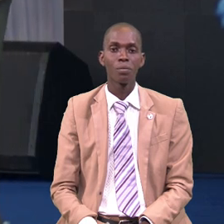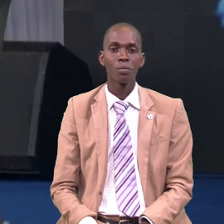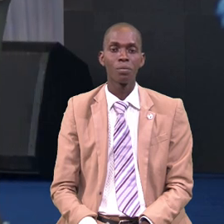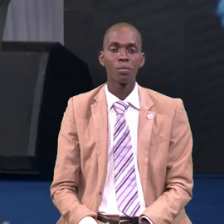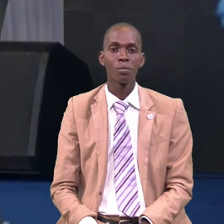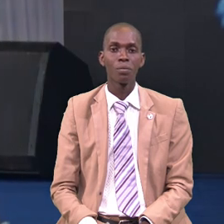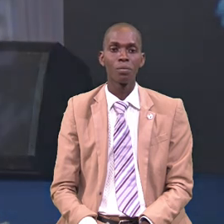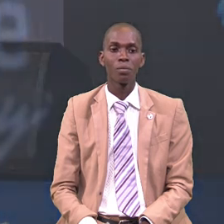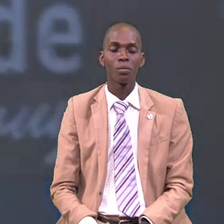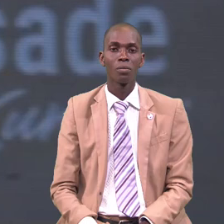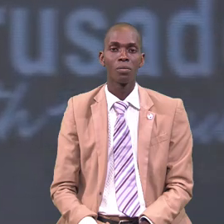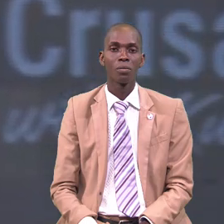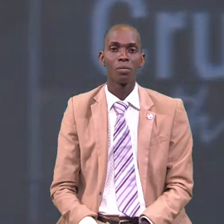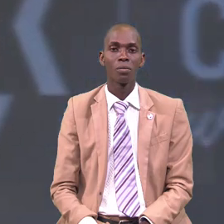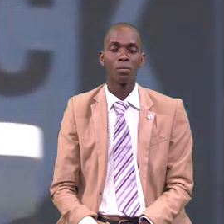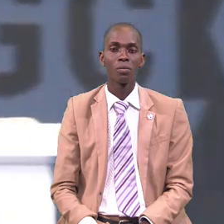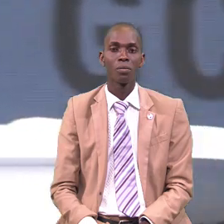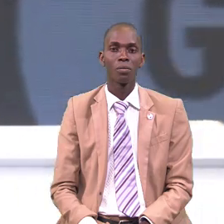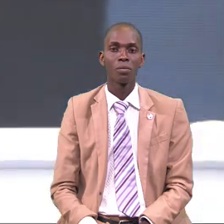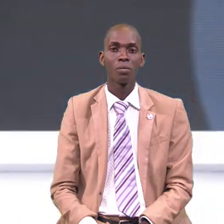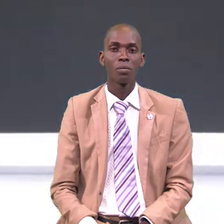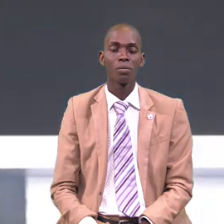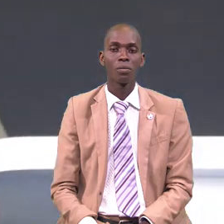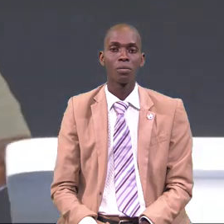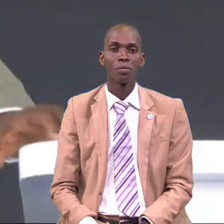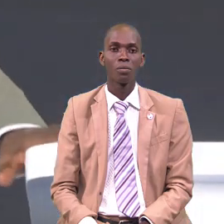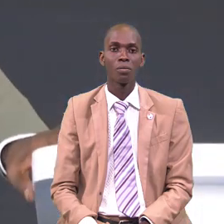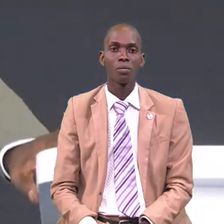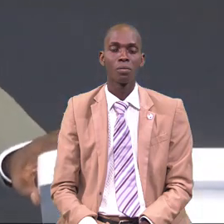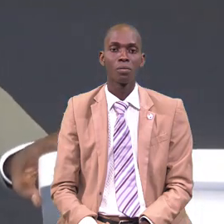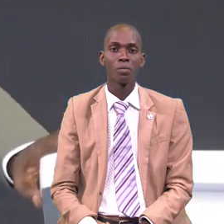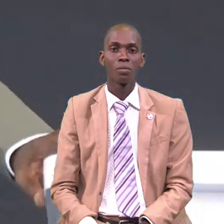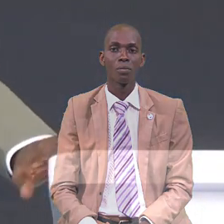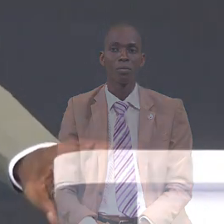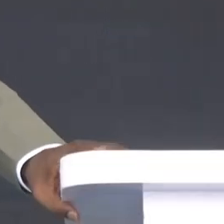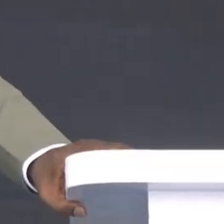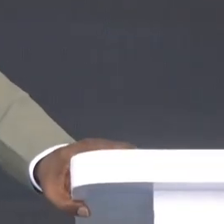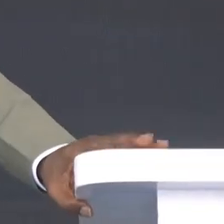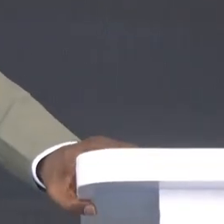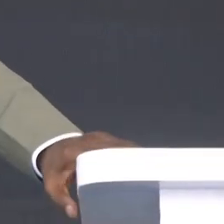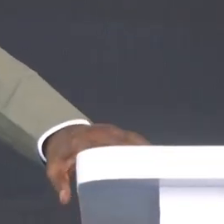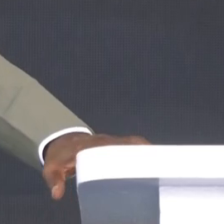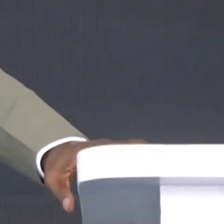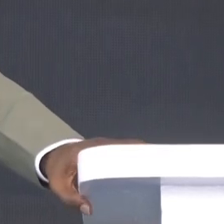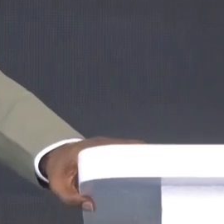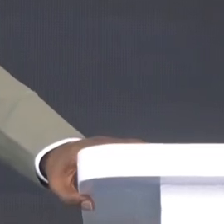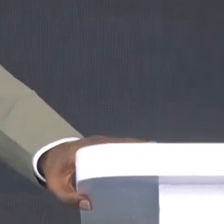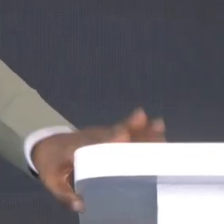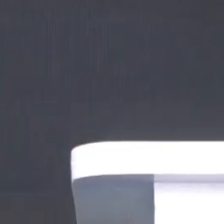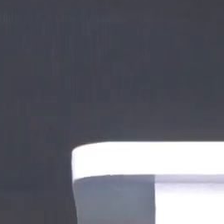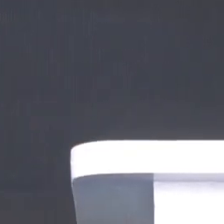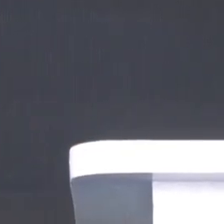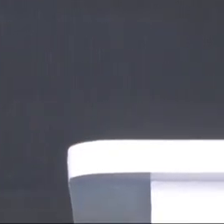not change. Dieu ne change pas. His holiness does not change. His righteousness does not